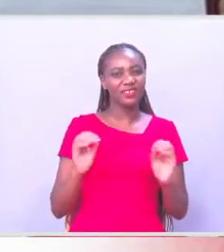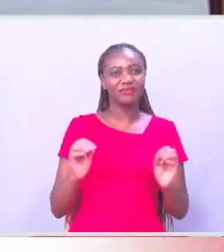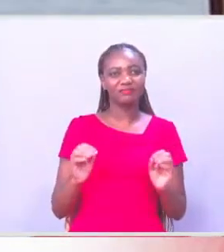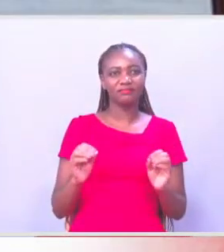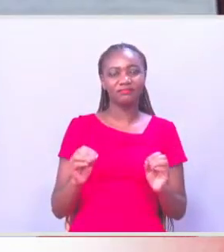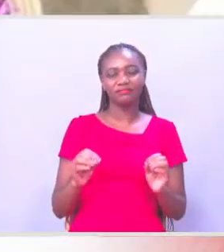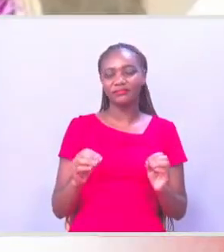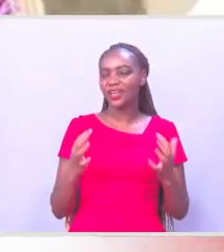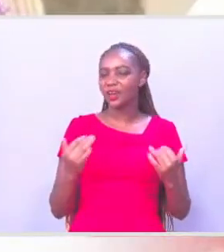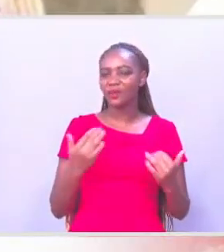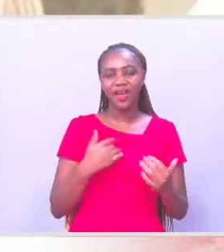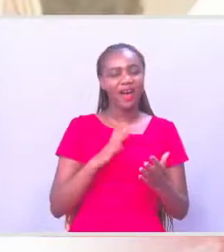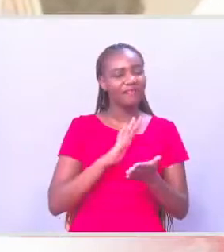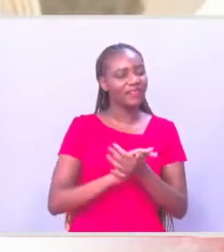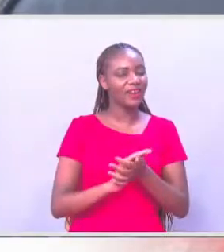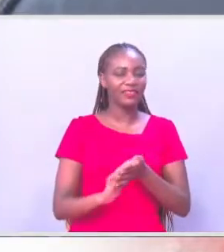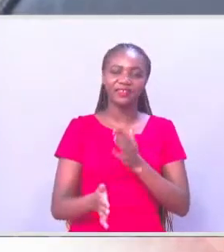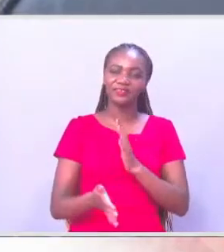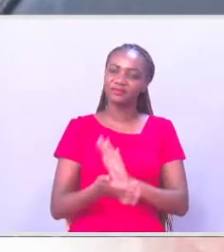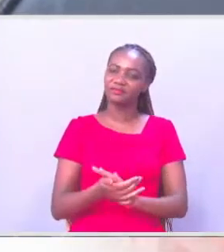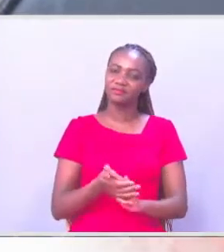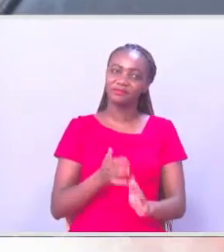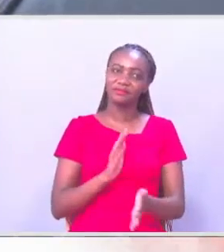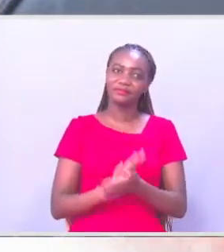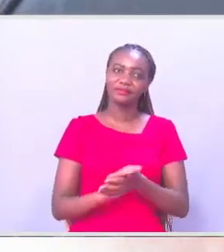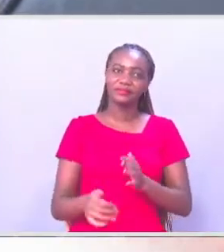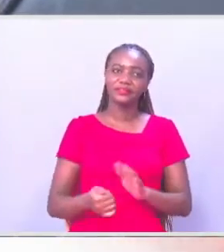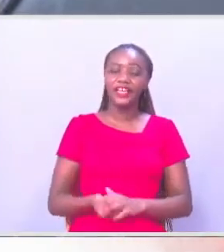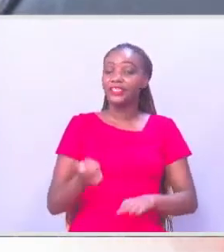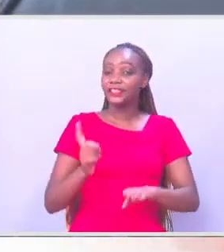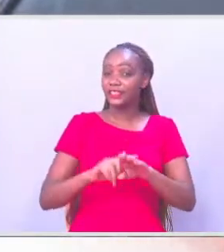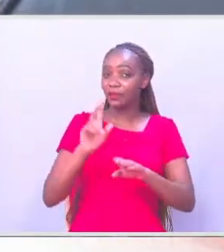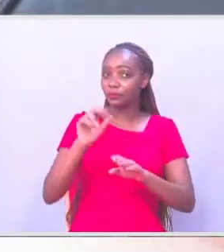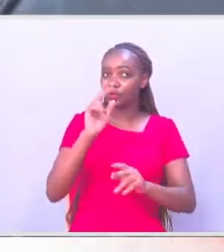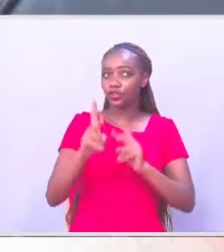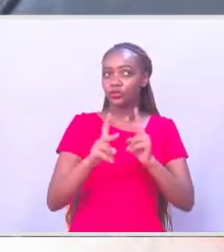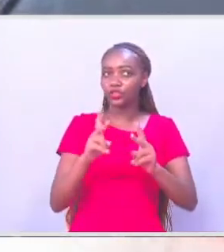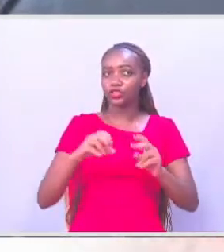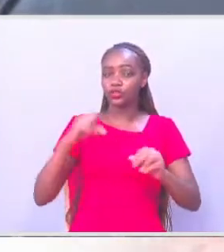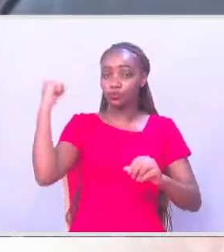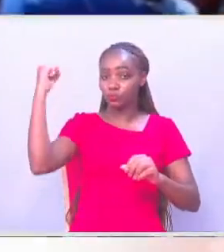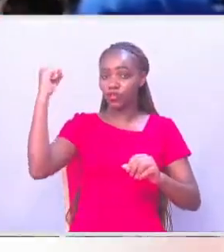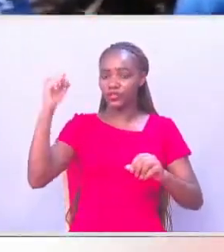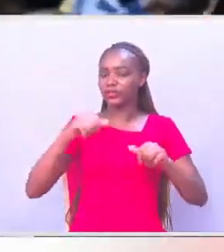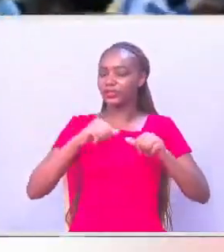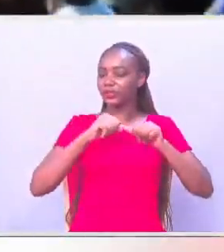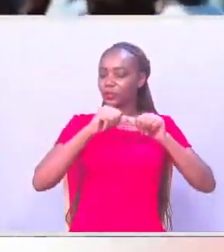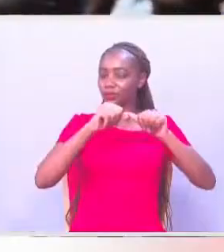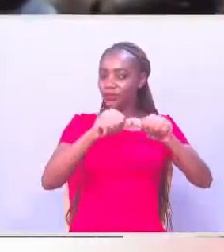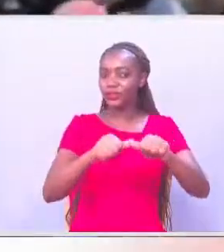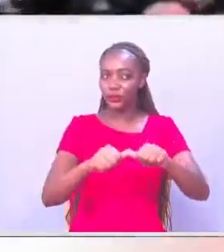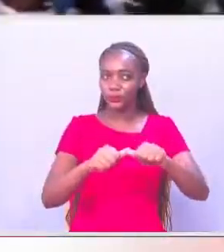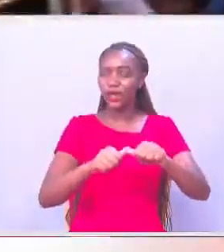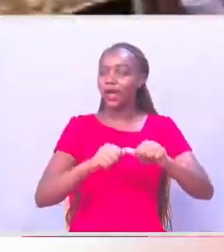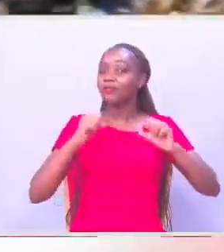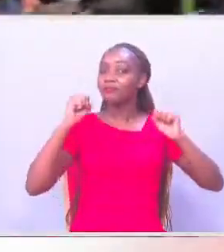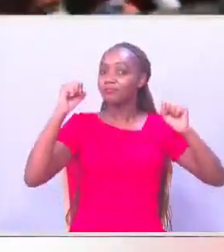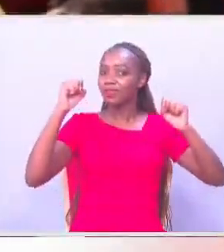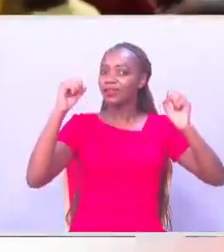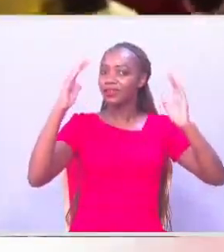watoto wangu hawana kazi aki. As the 2022 political drumbeats continue to grow louder, the heroes have also